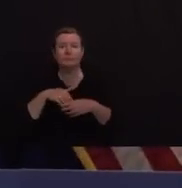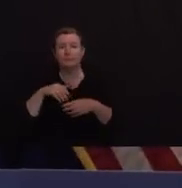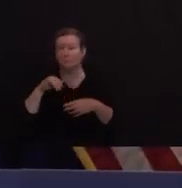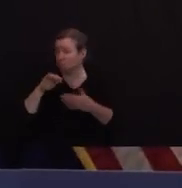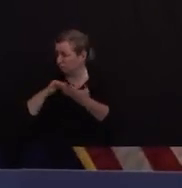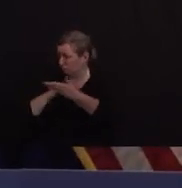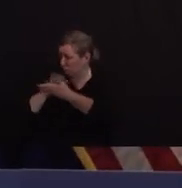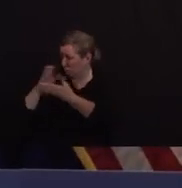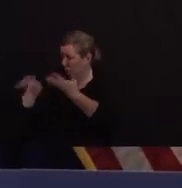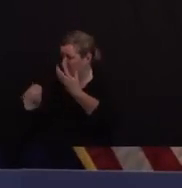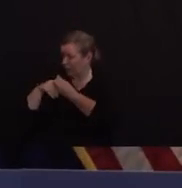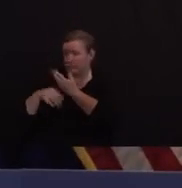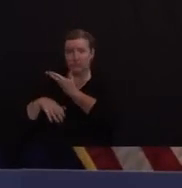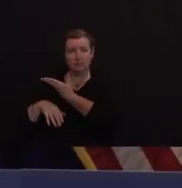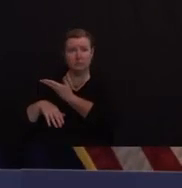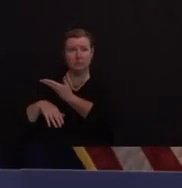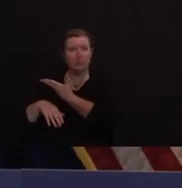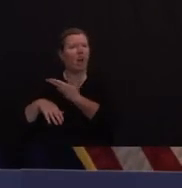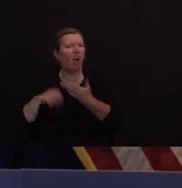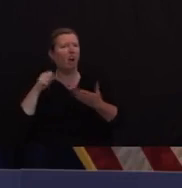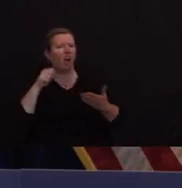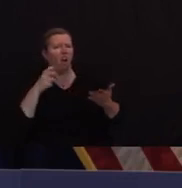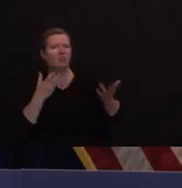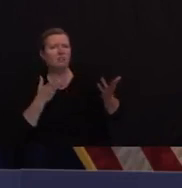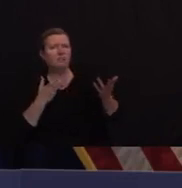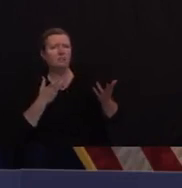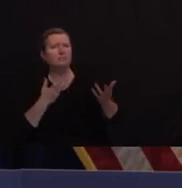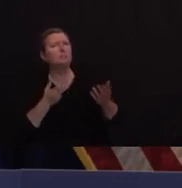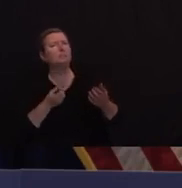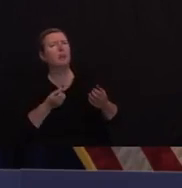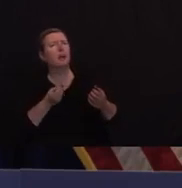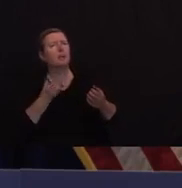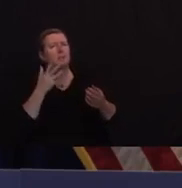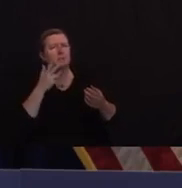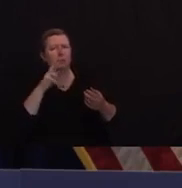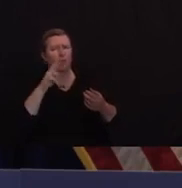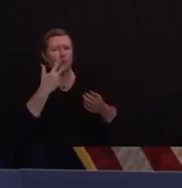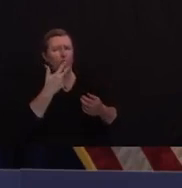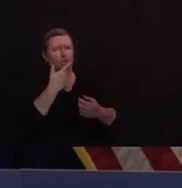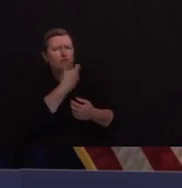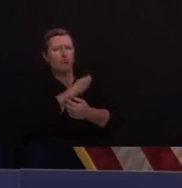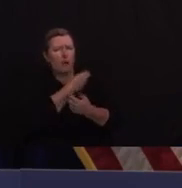how many third doses have we administered. That's, at this point,